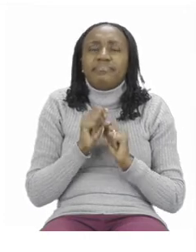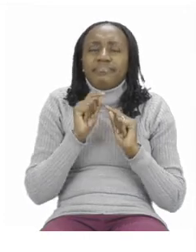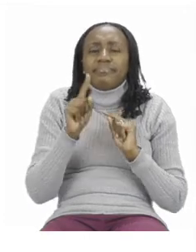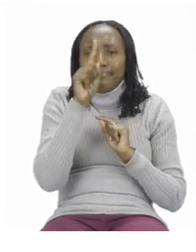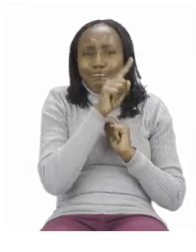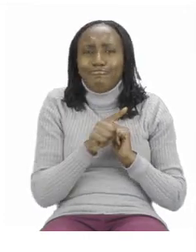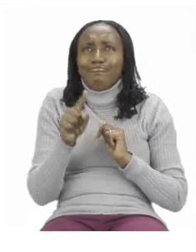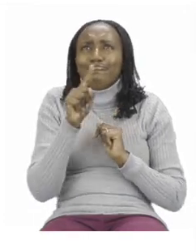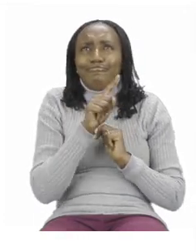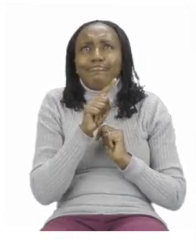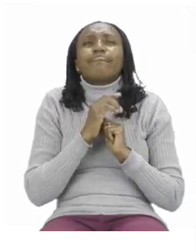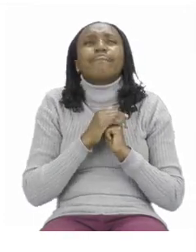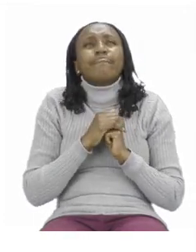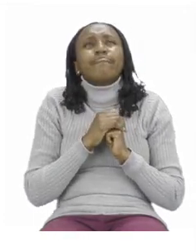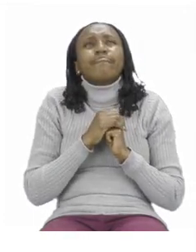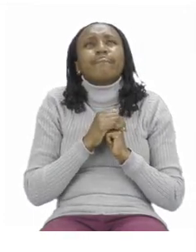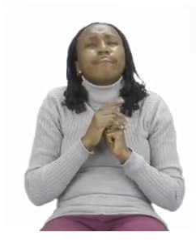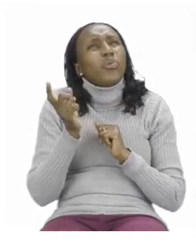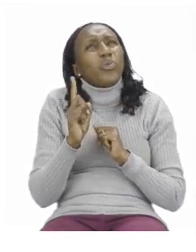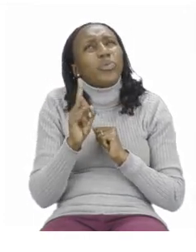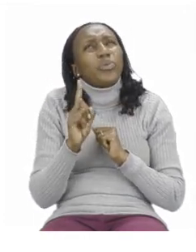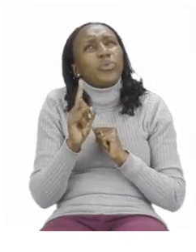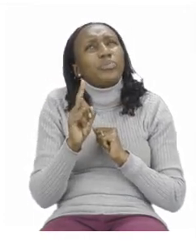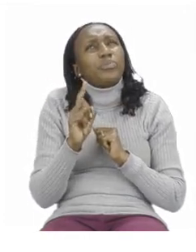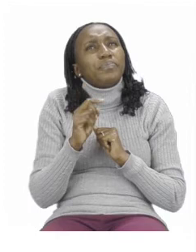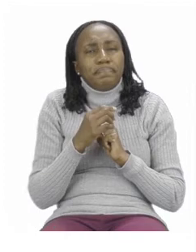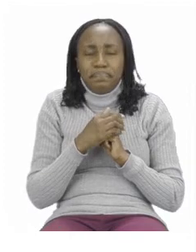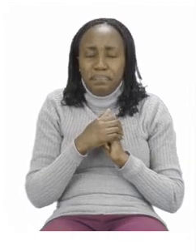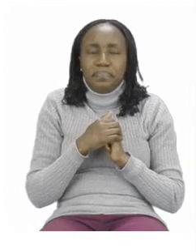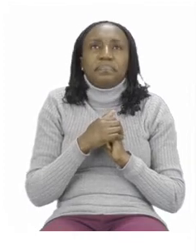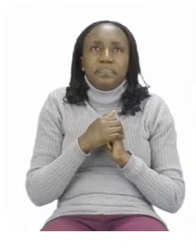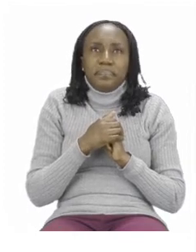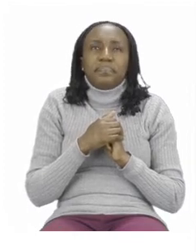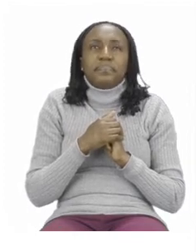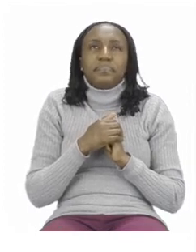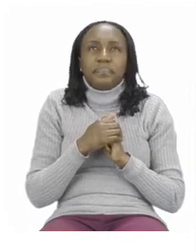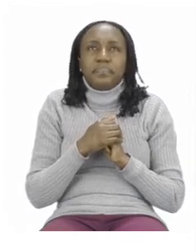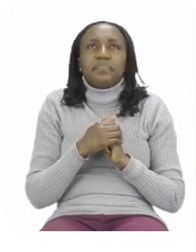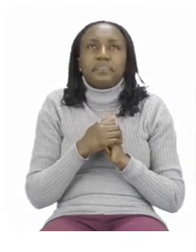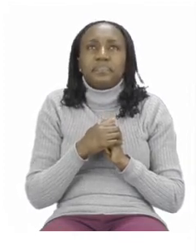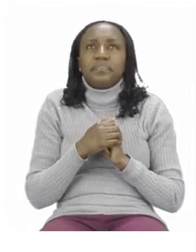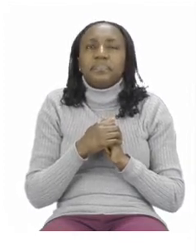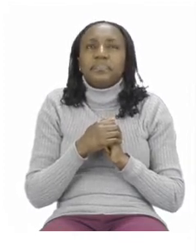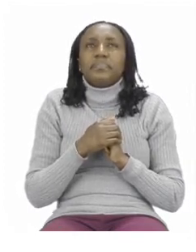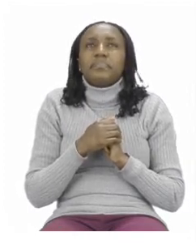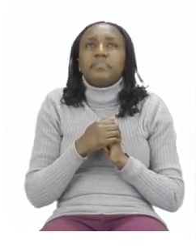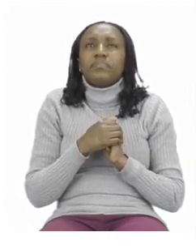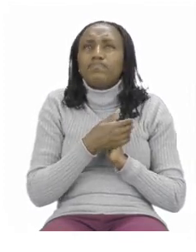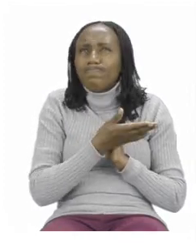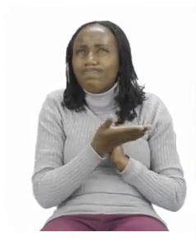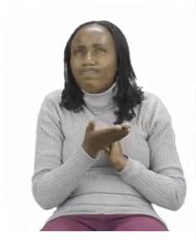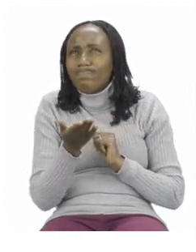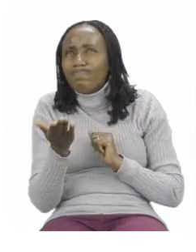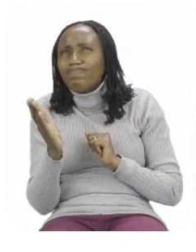circle. Now what is it that you have to circle? It says circle all